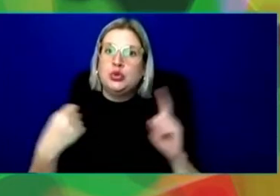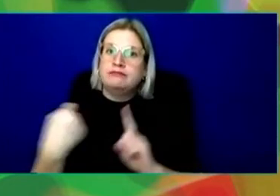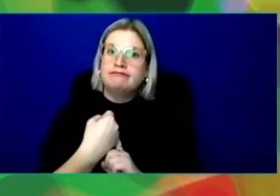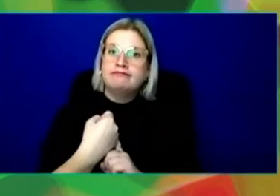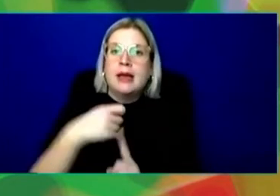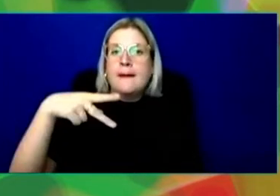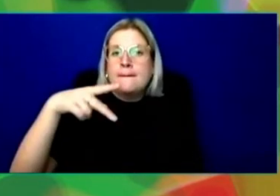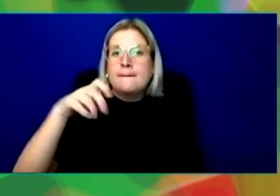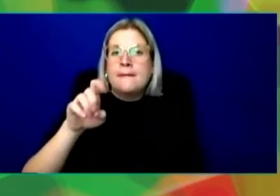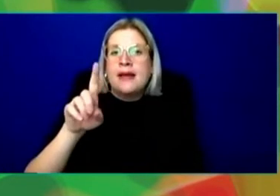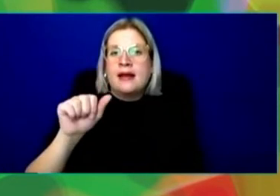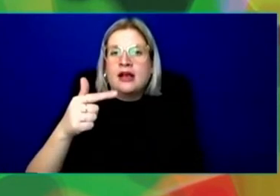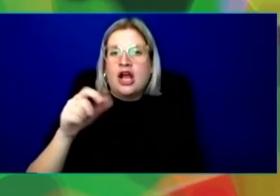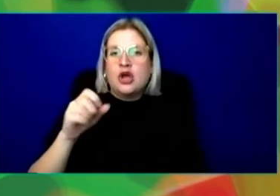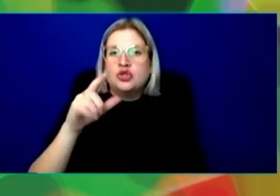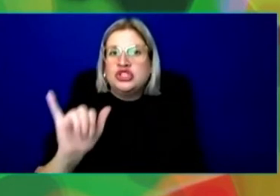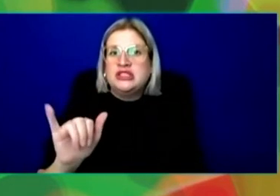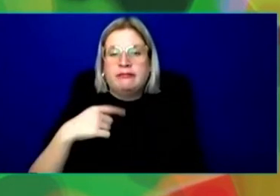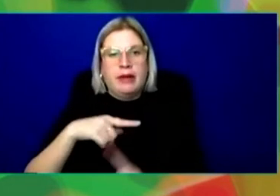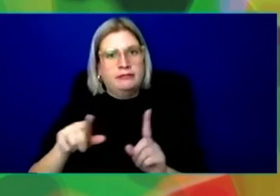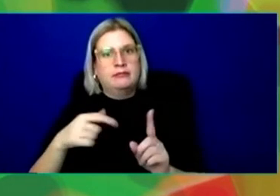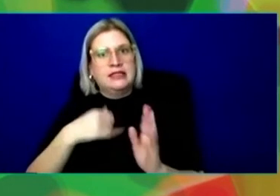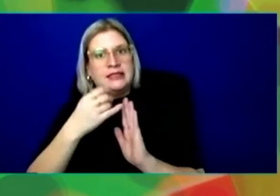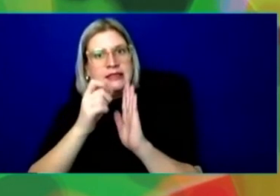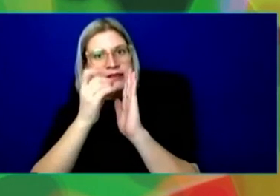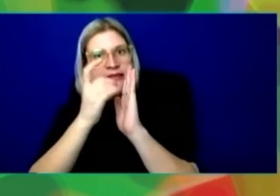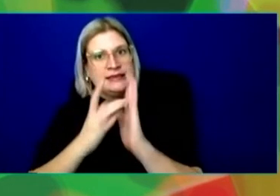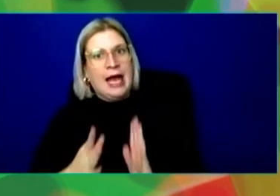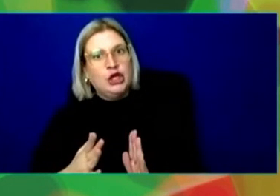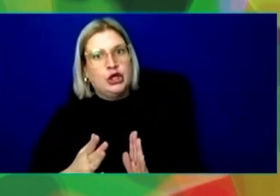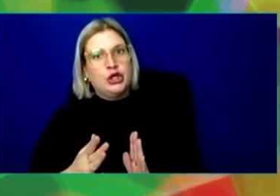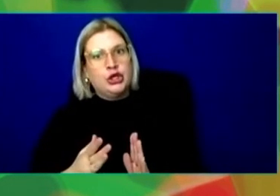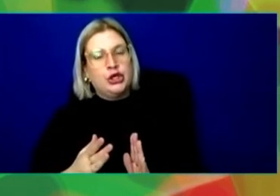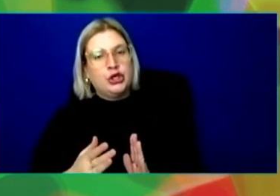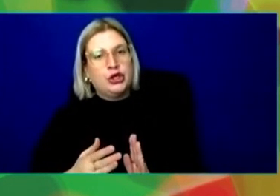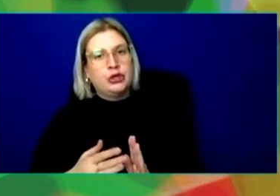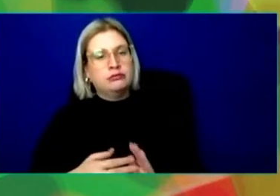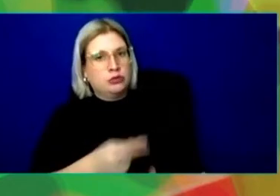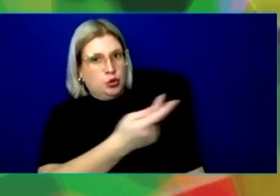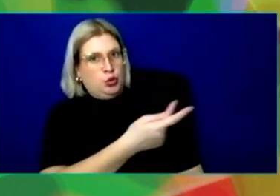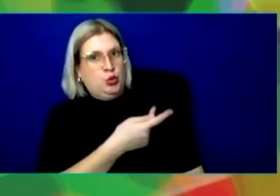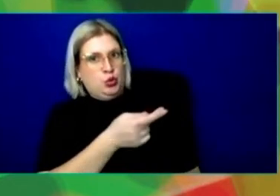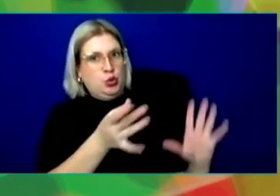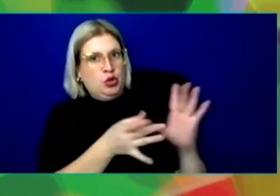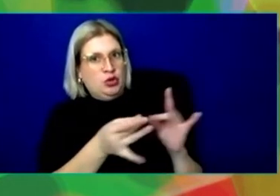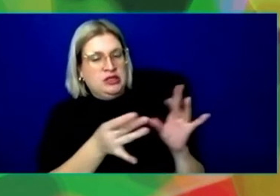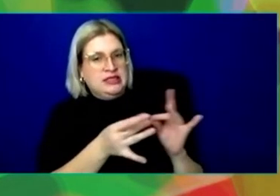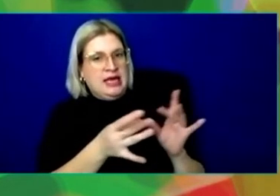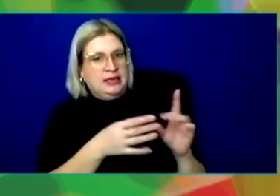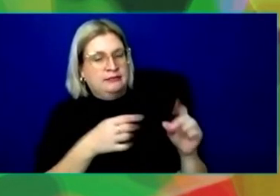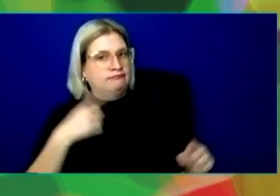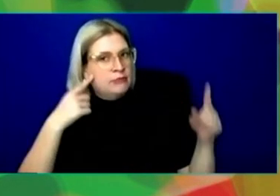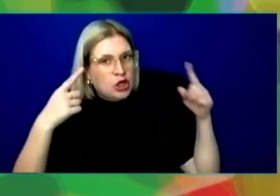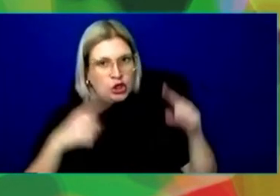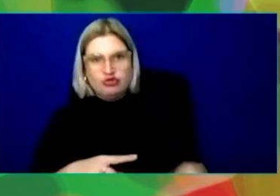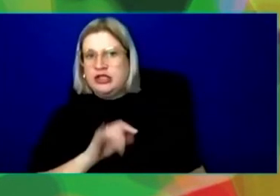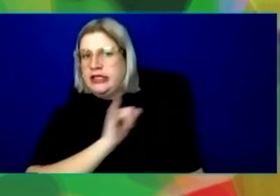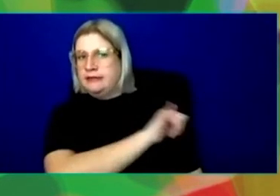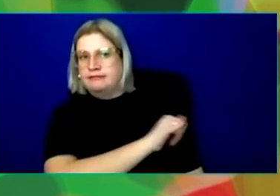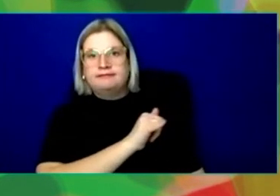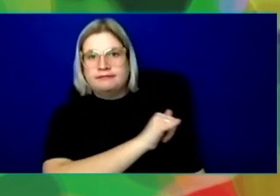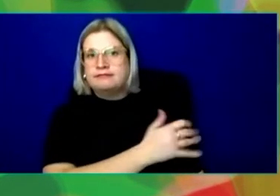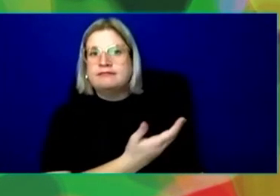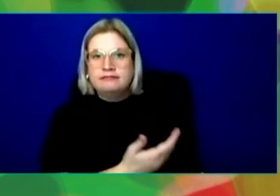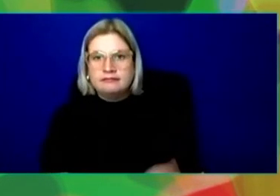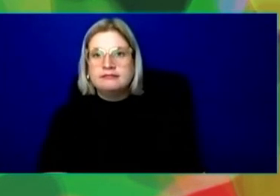as a critical maker, as a designer. What Jonathan and Deirdre are saying is like just totally on the mark. I mean,